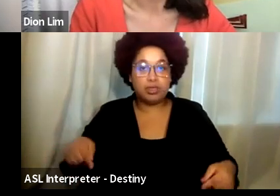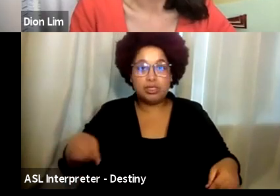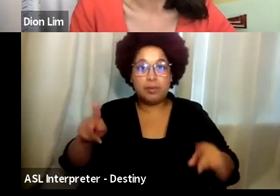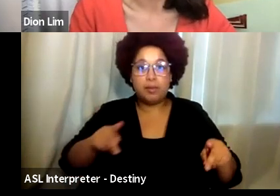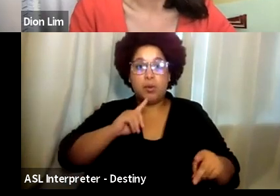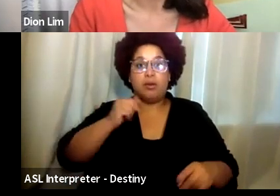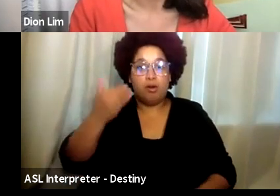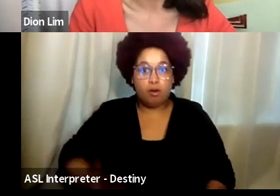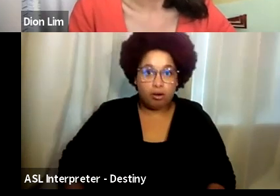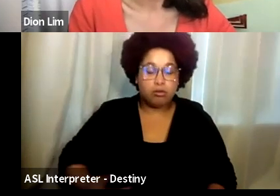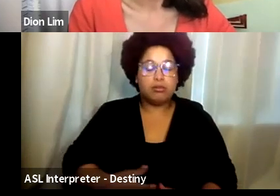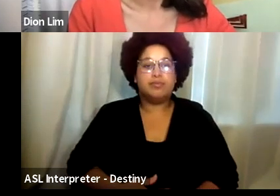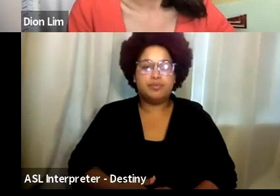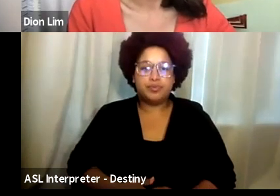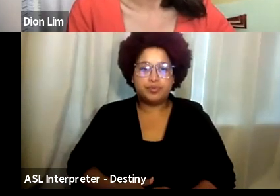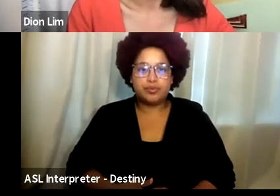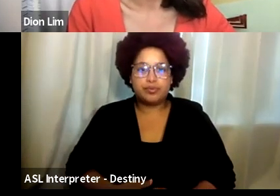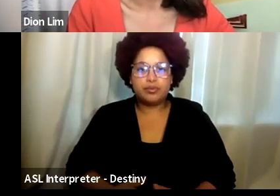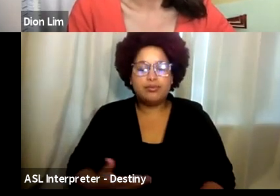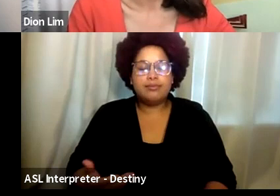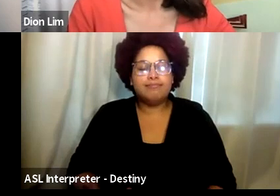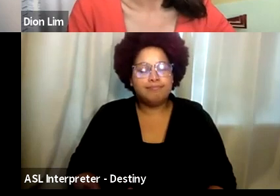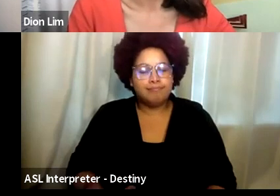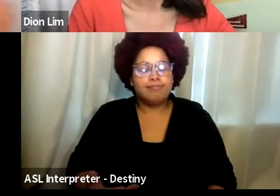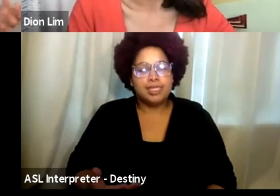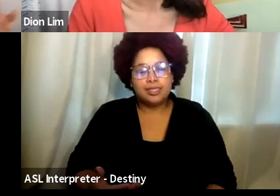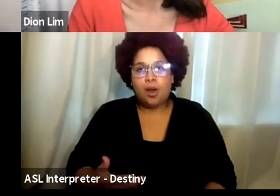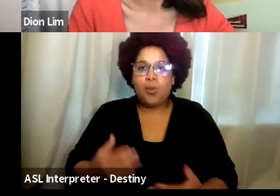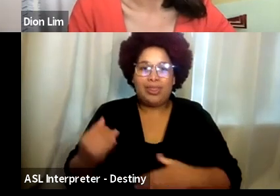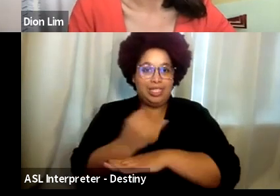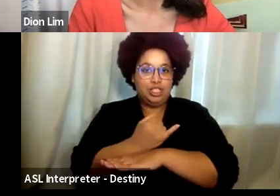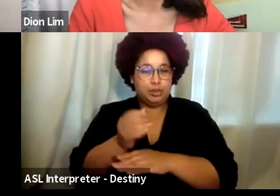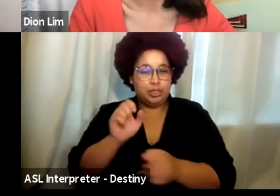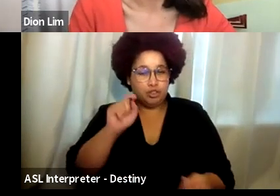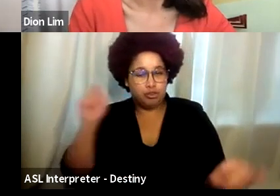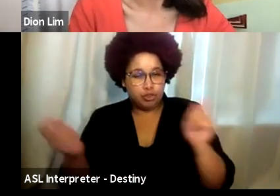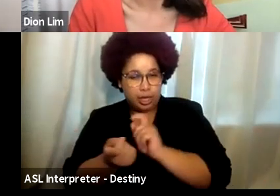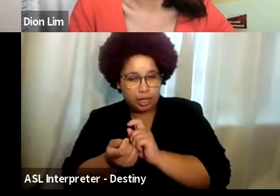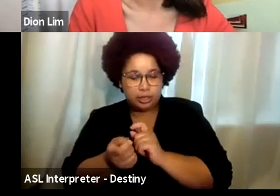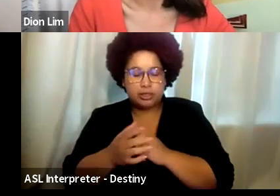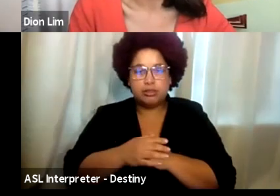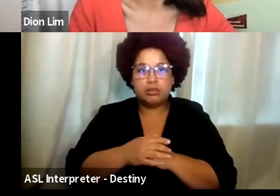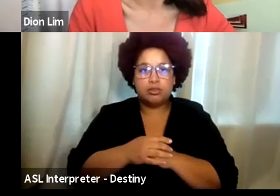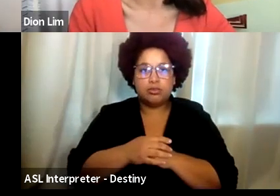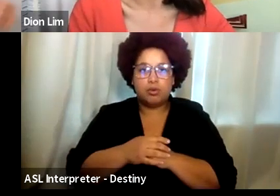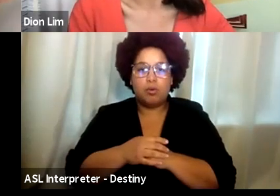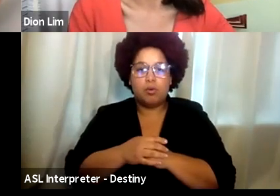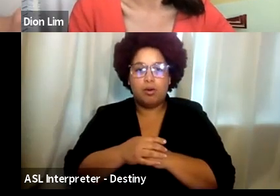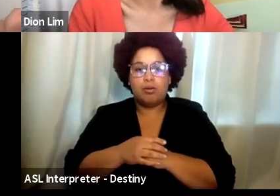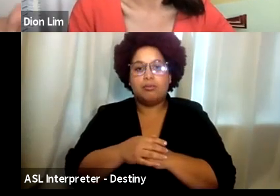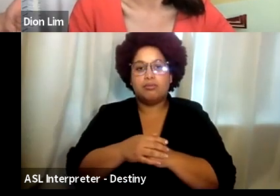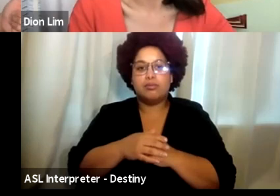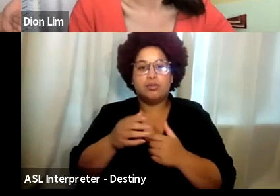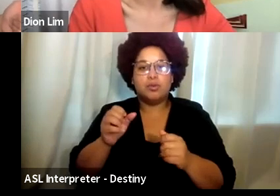are. So the ways that I feel that the industry can change, or just as far as my side of the medium can change, I feel like